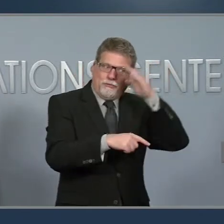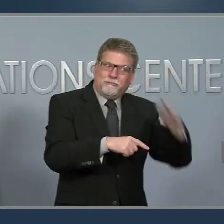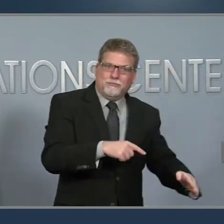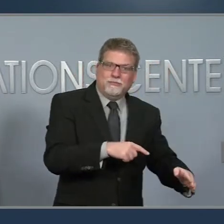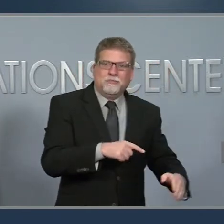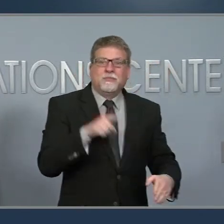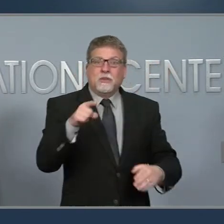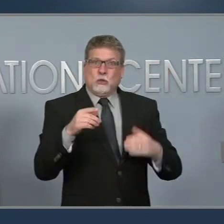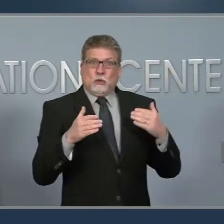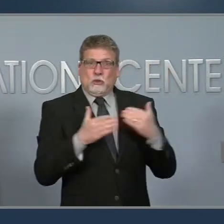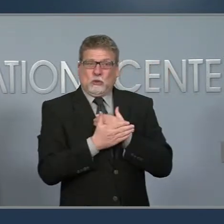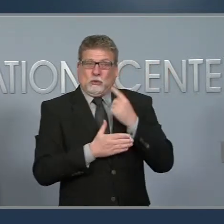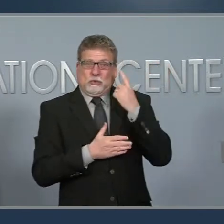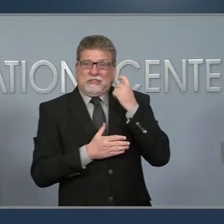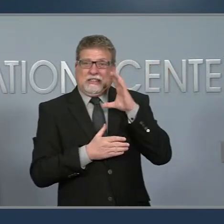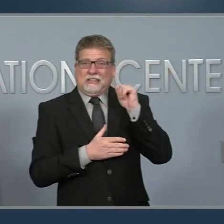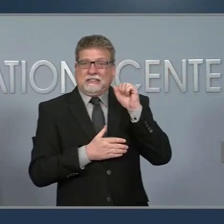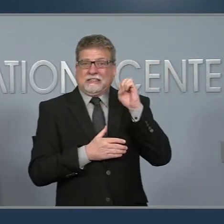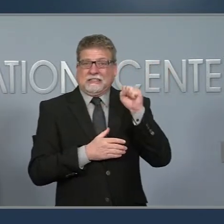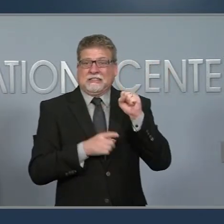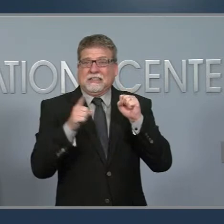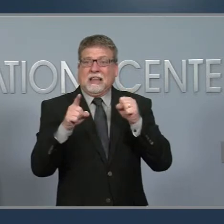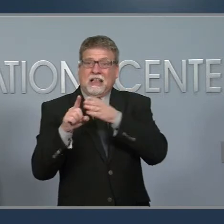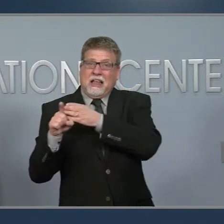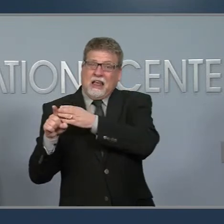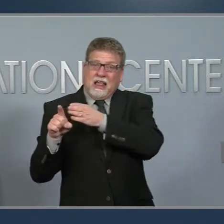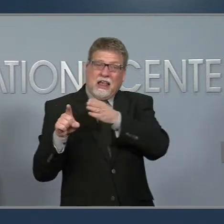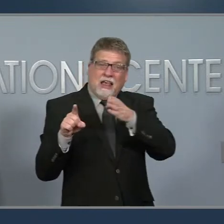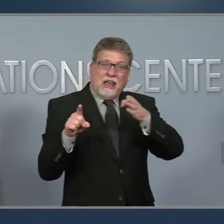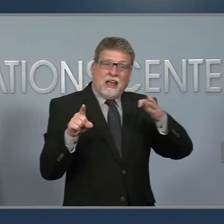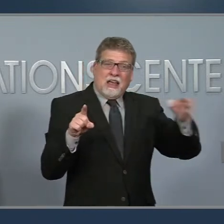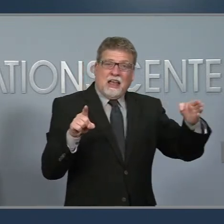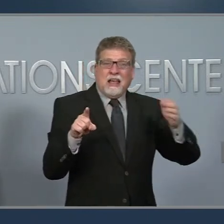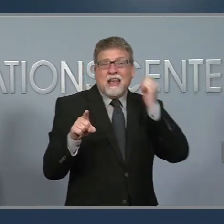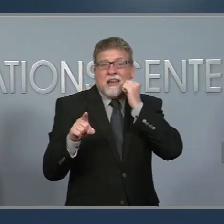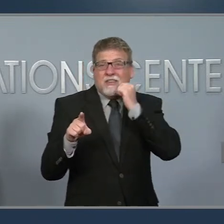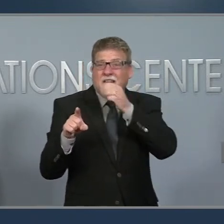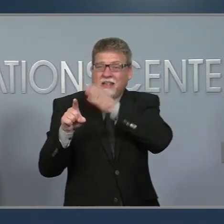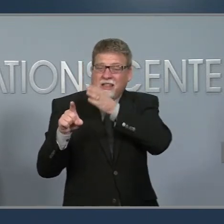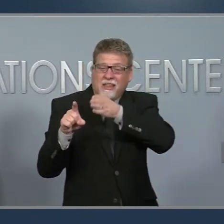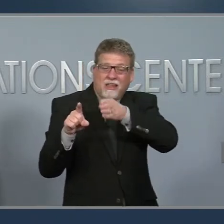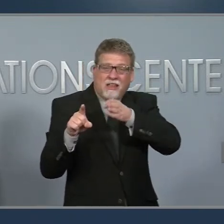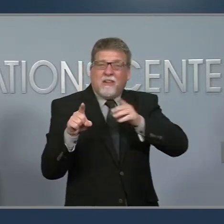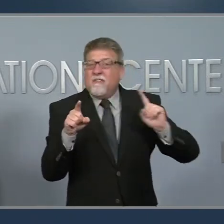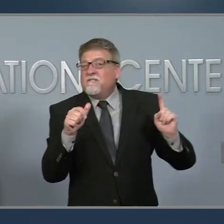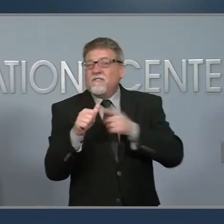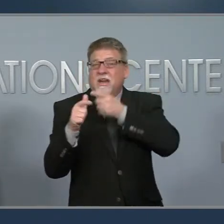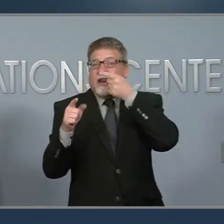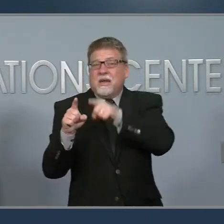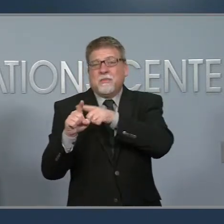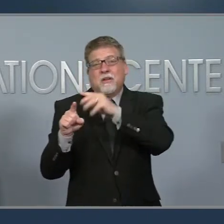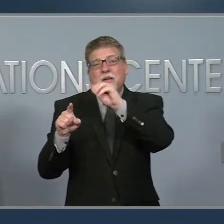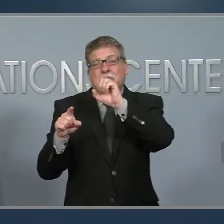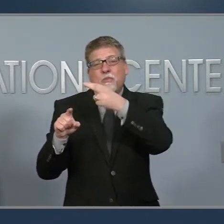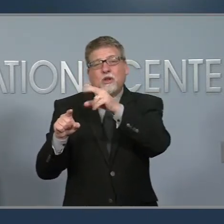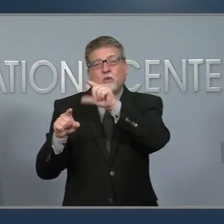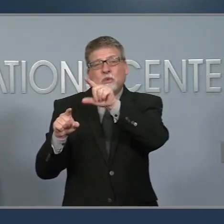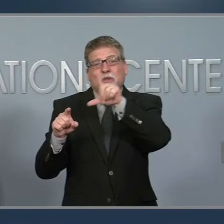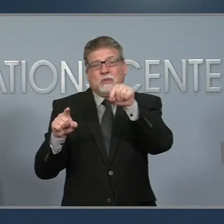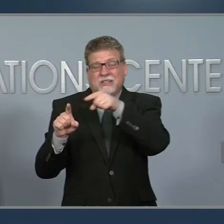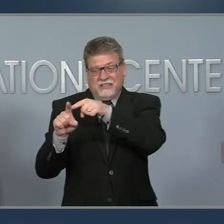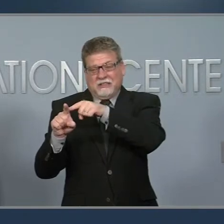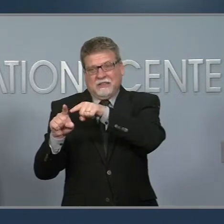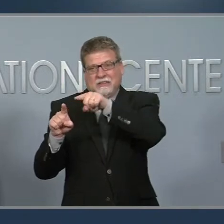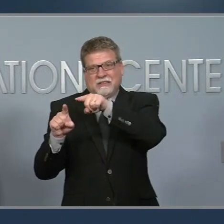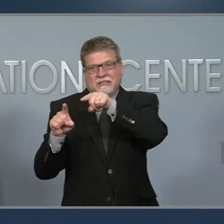cases. This graph shows you the trajectory of new cases each day since we had our first case in March of 2020.